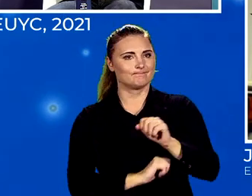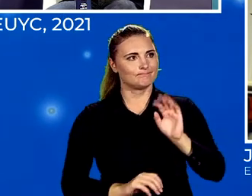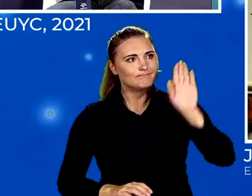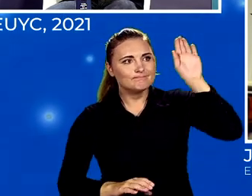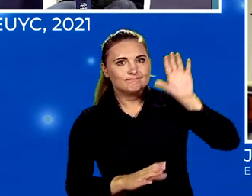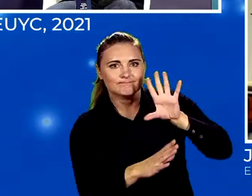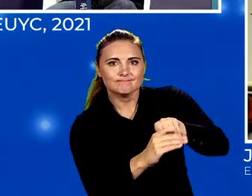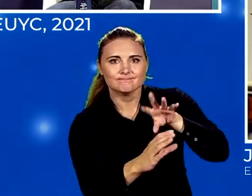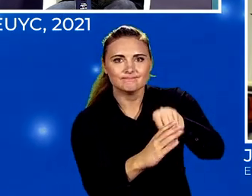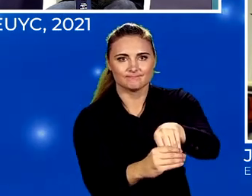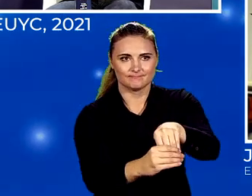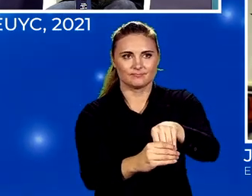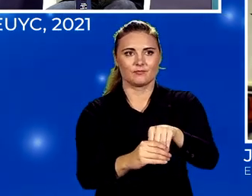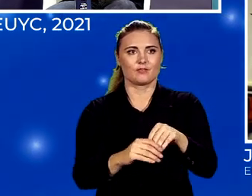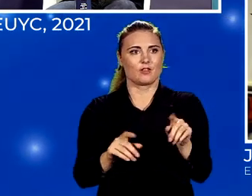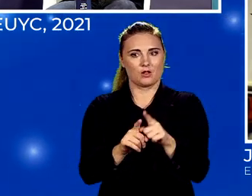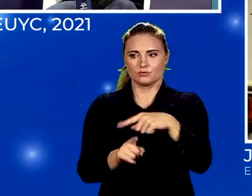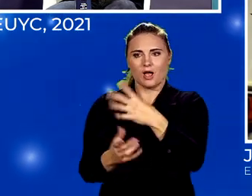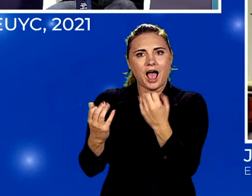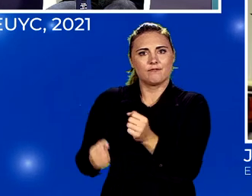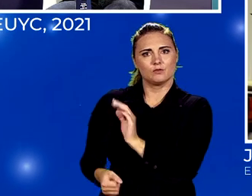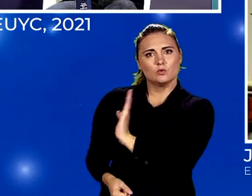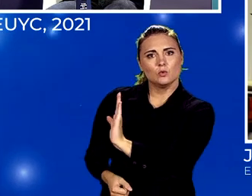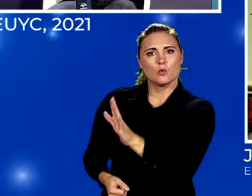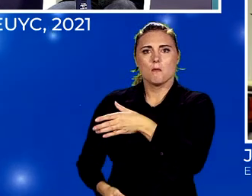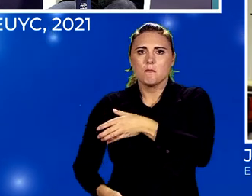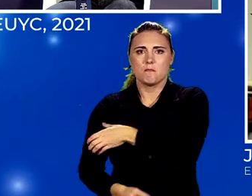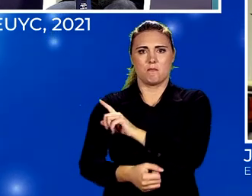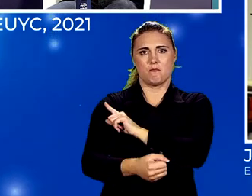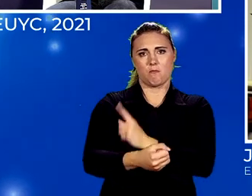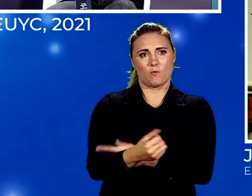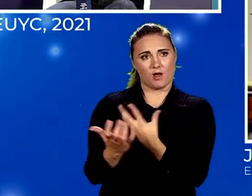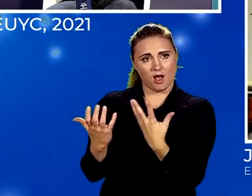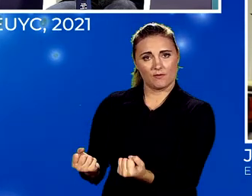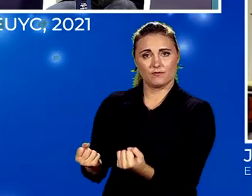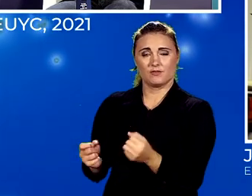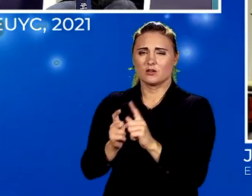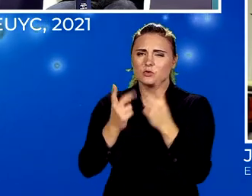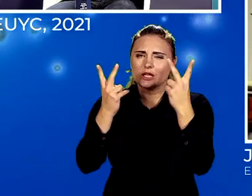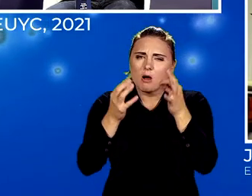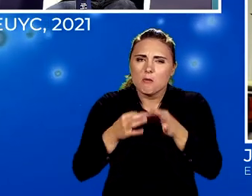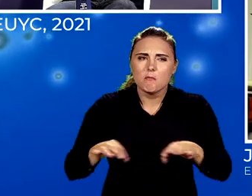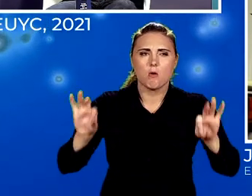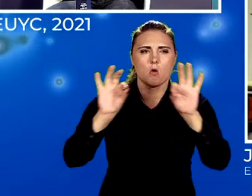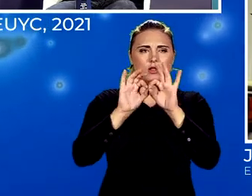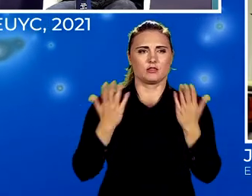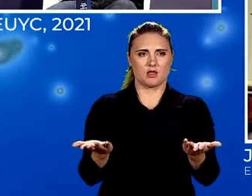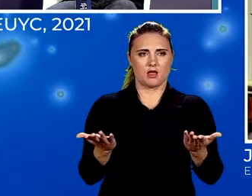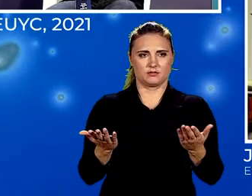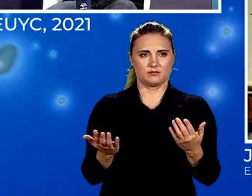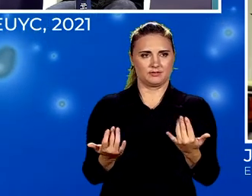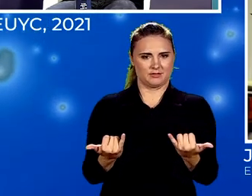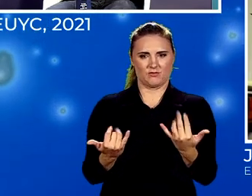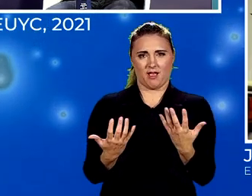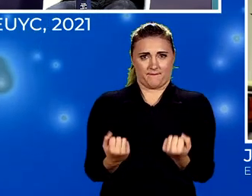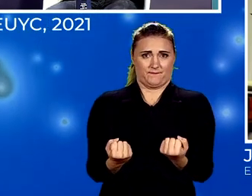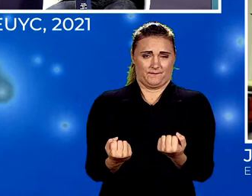local communities is crucial. What is also important is that we can say that through the pandemic, of